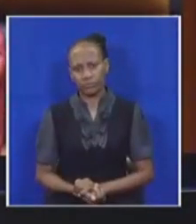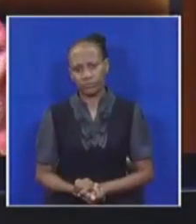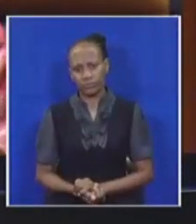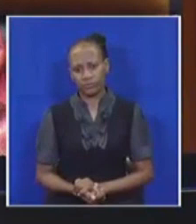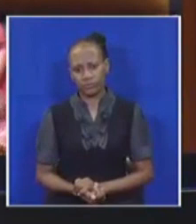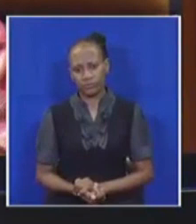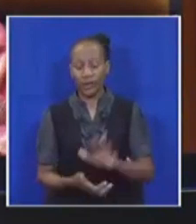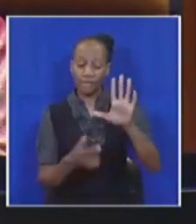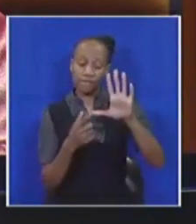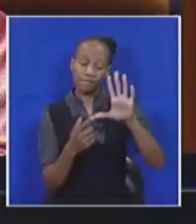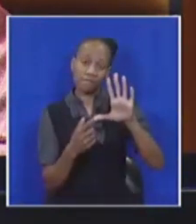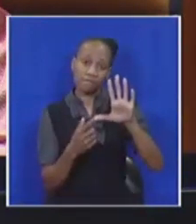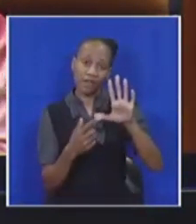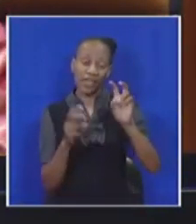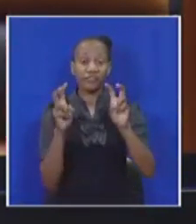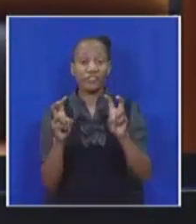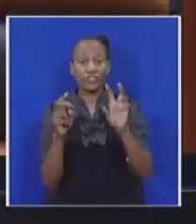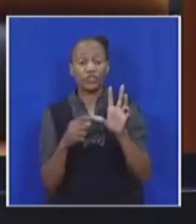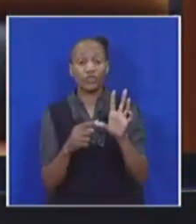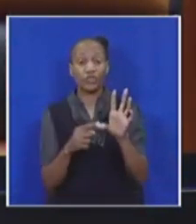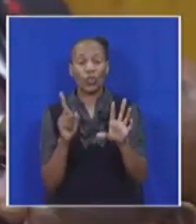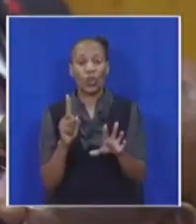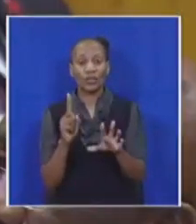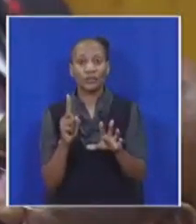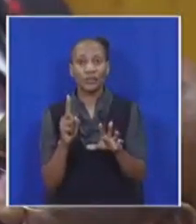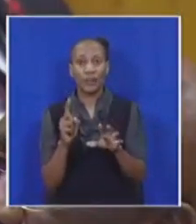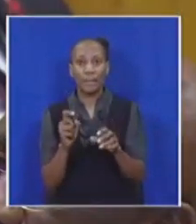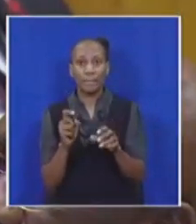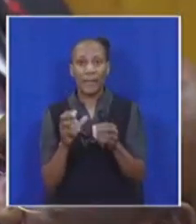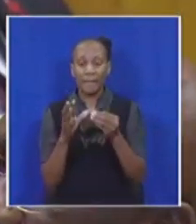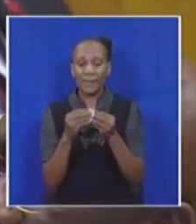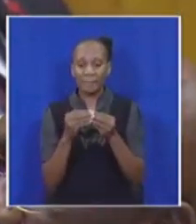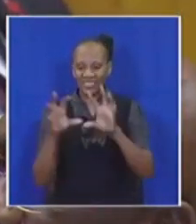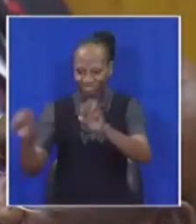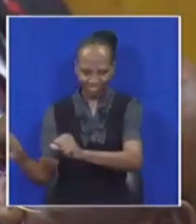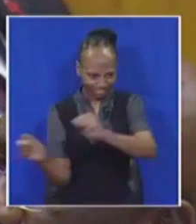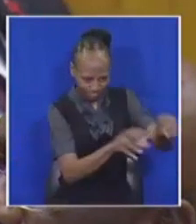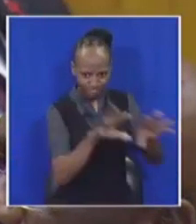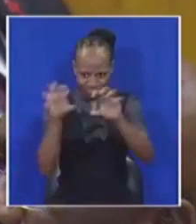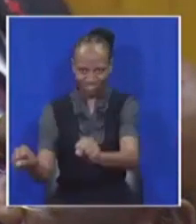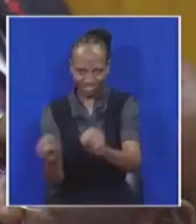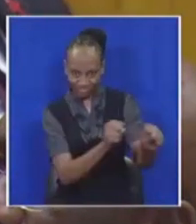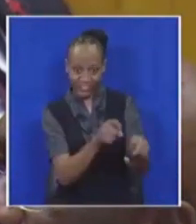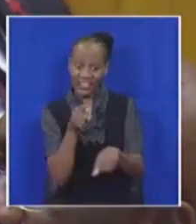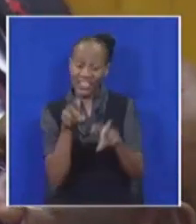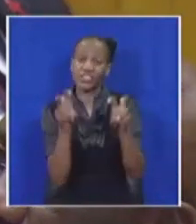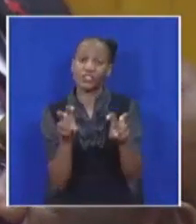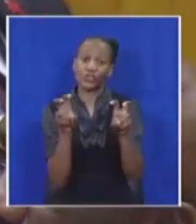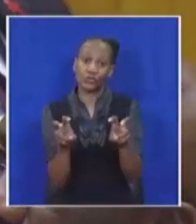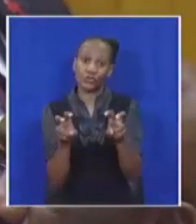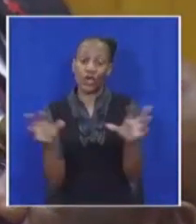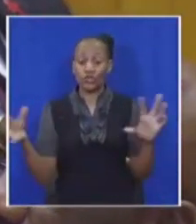The fifth issue relates to the physical removal of honorable members. The joint